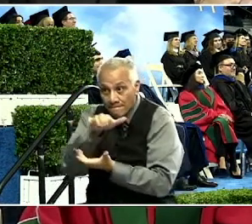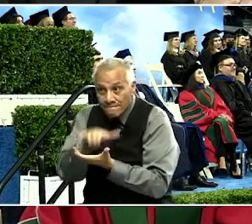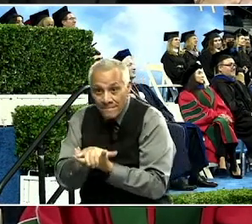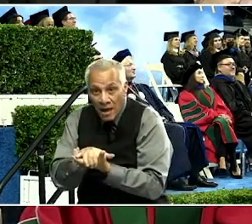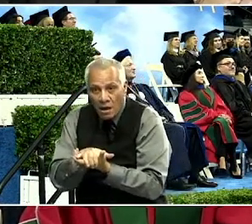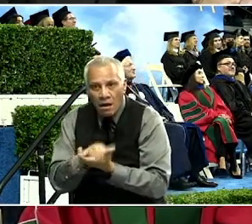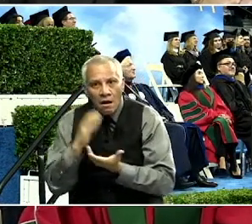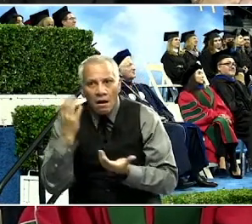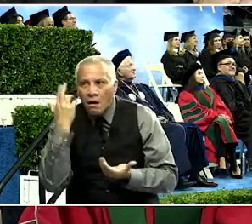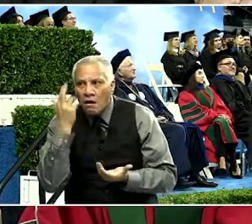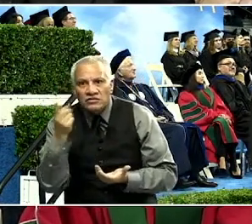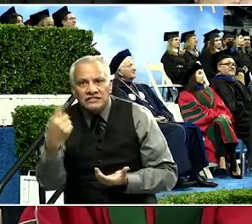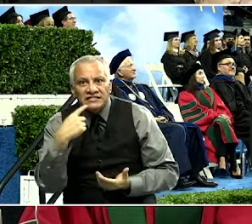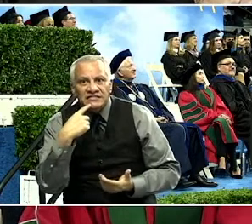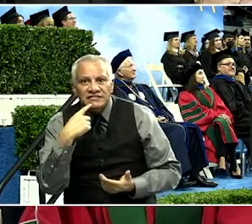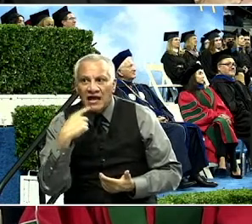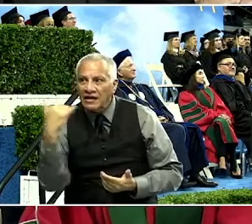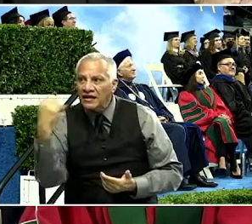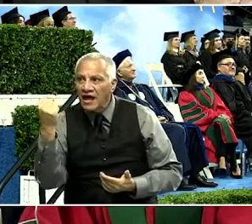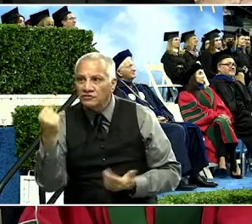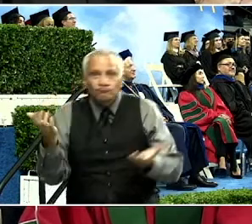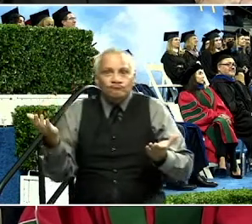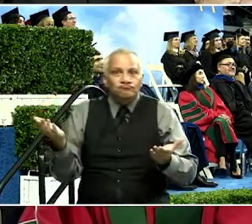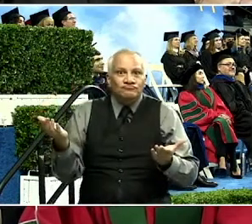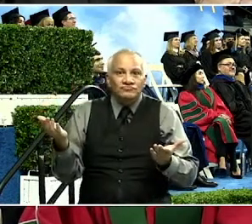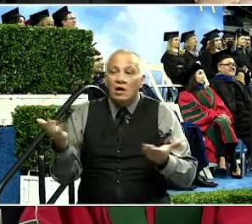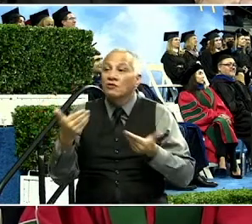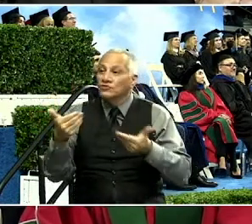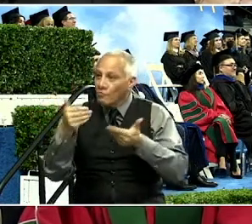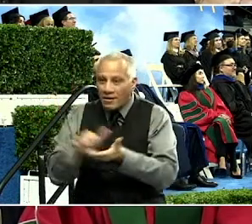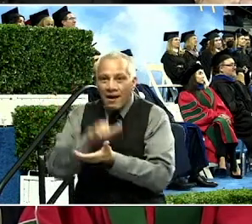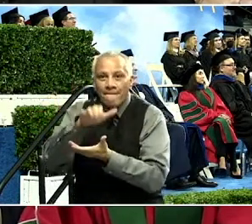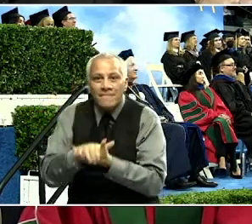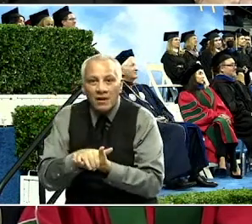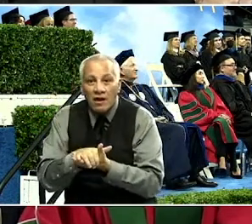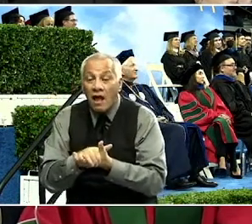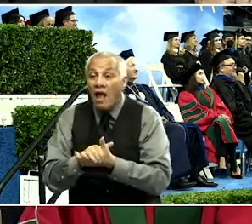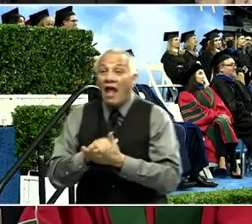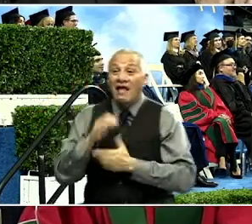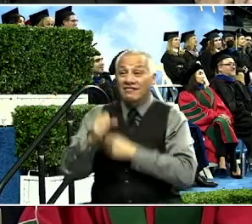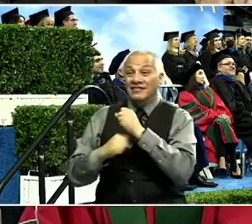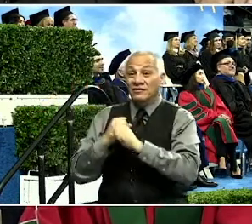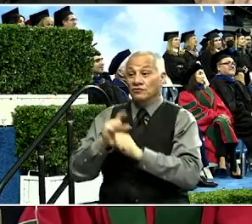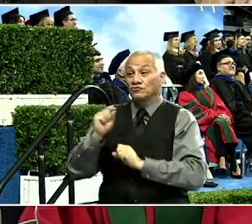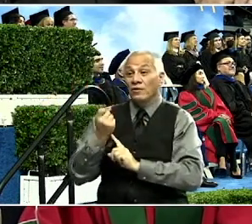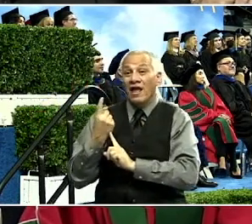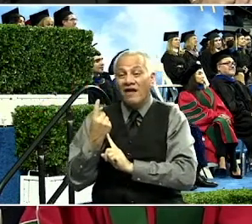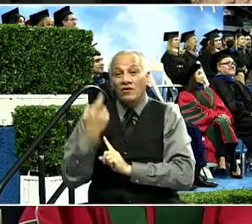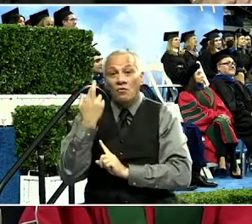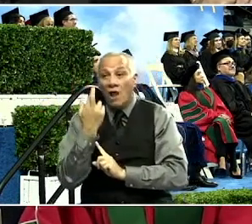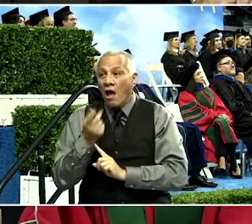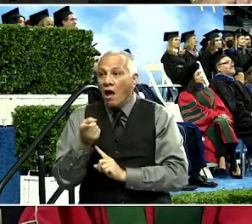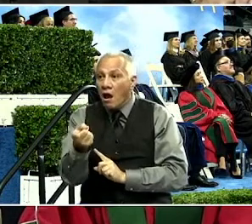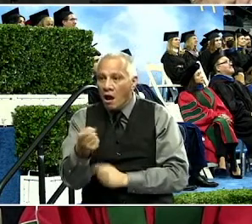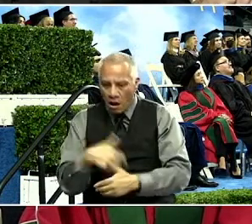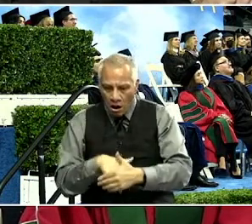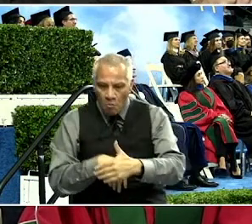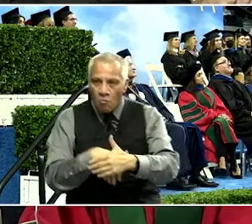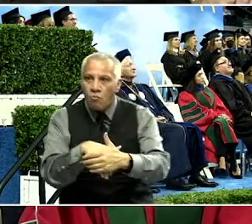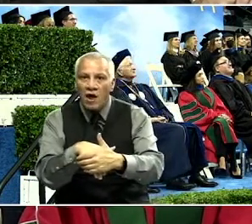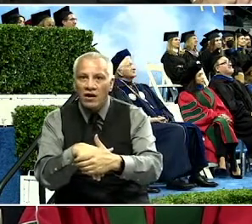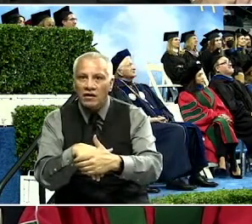And again, for some reason, she said yes. We got married, and then in 2011, we found out that we were going to have a baby.